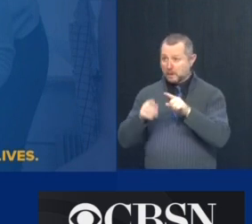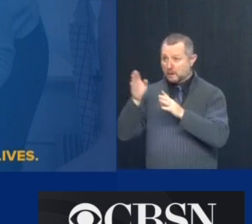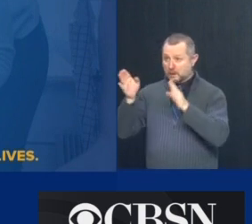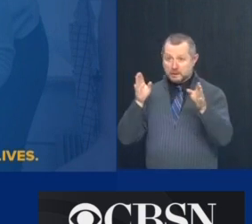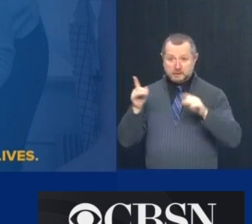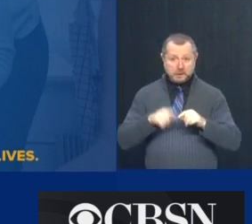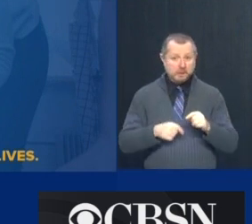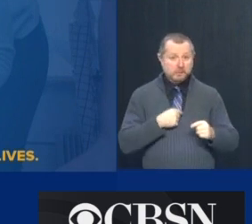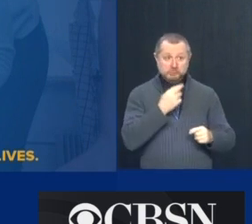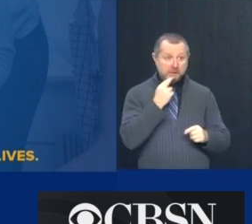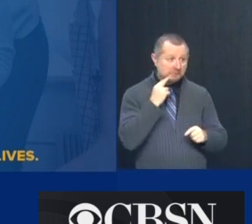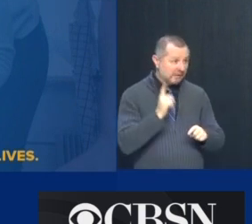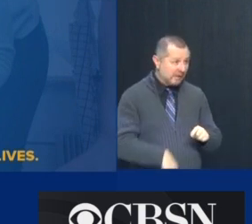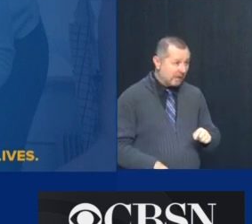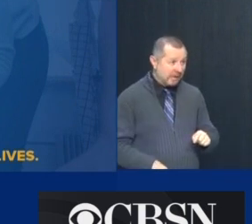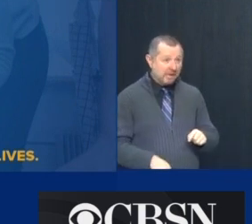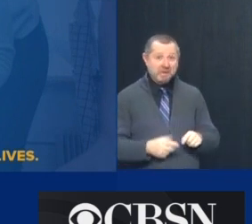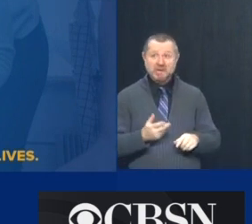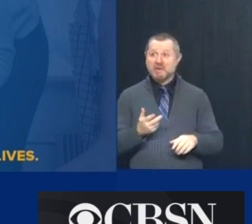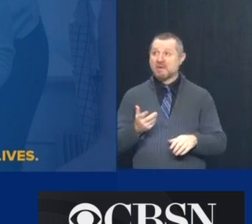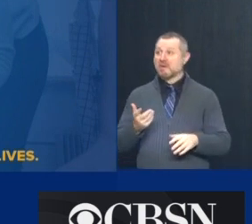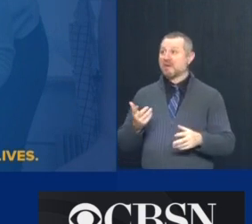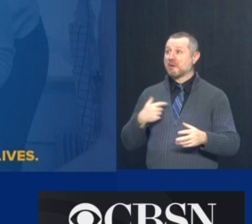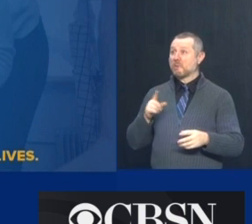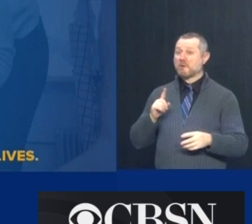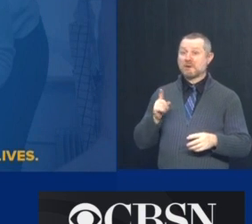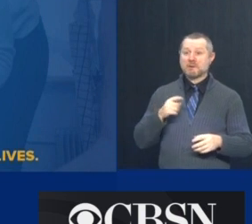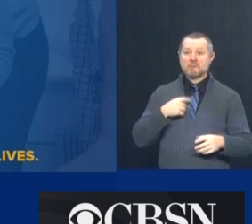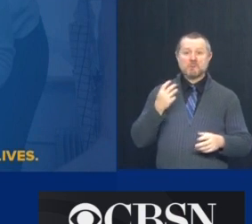go to a restaurant and hang out.